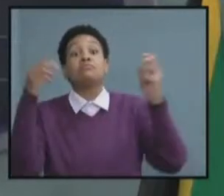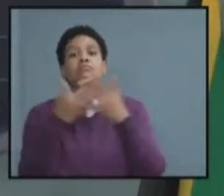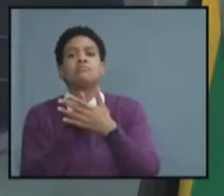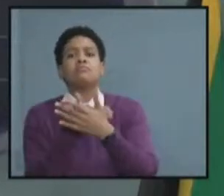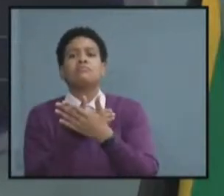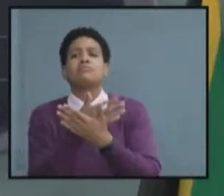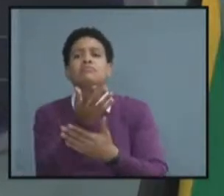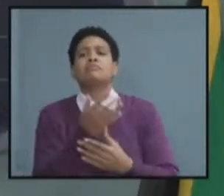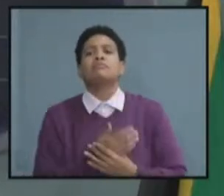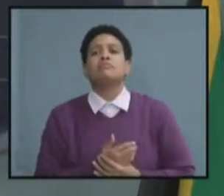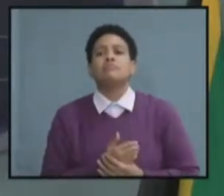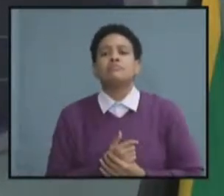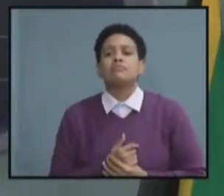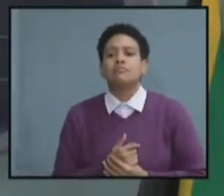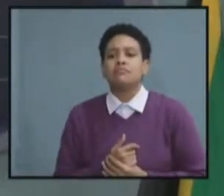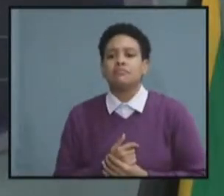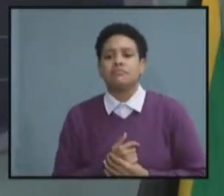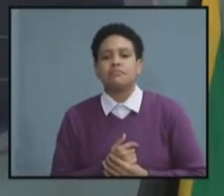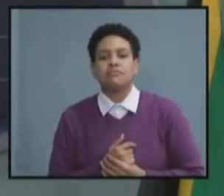theme, is